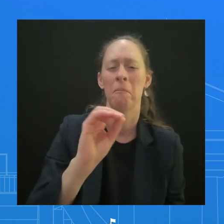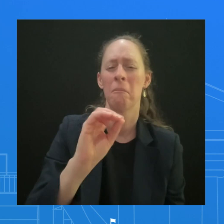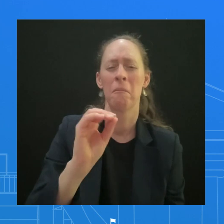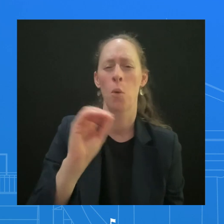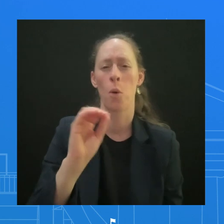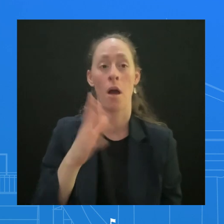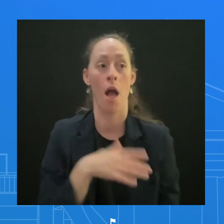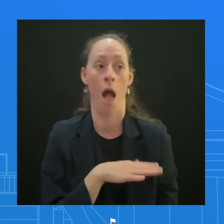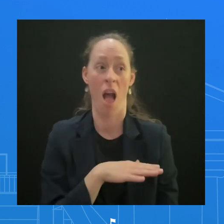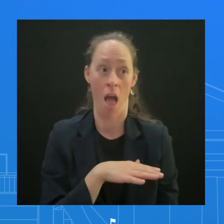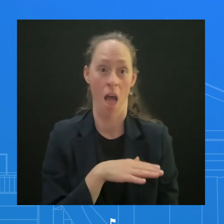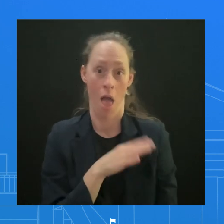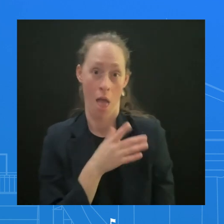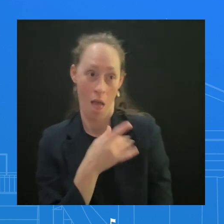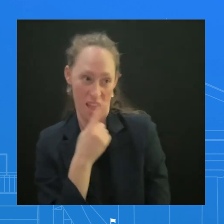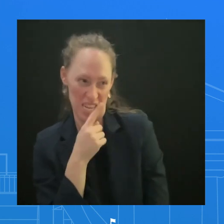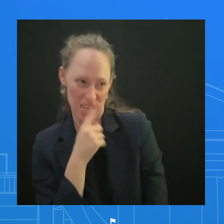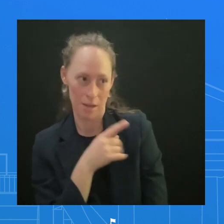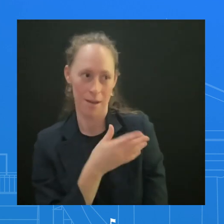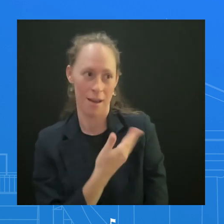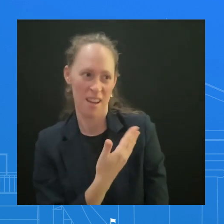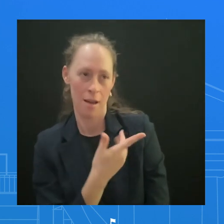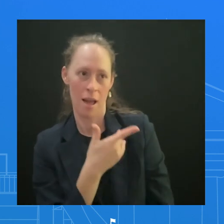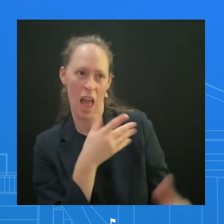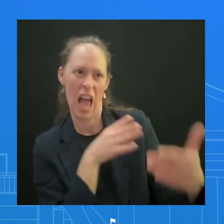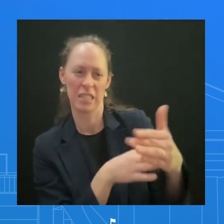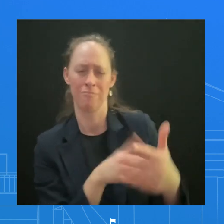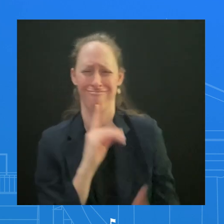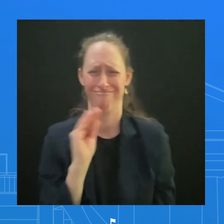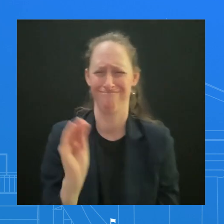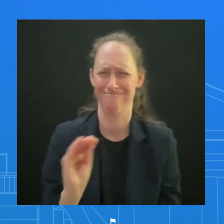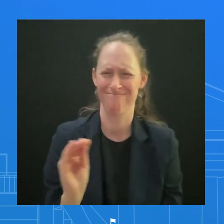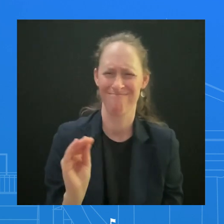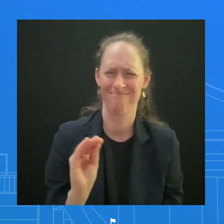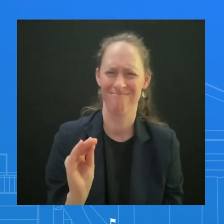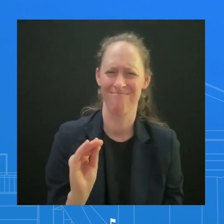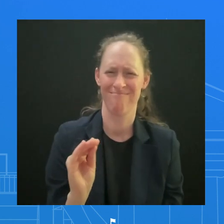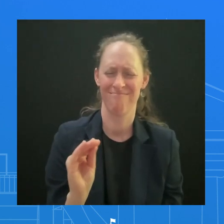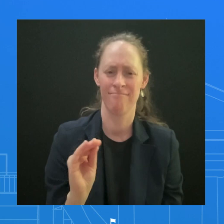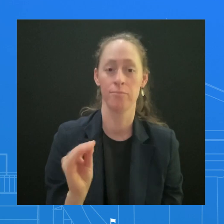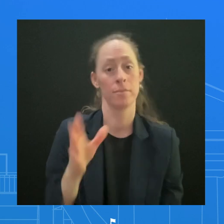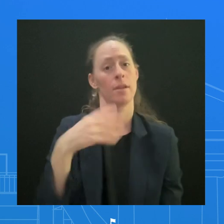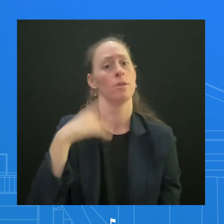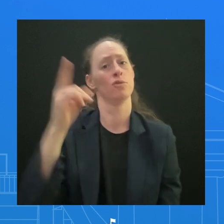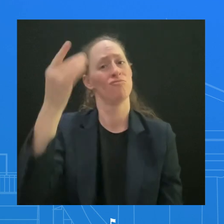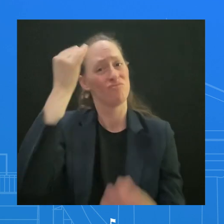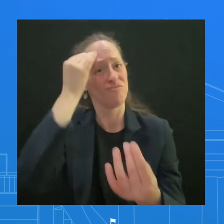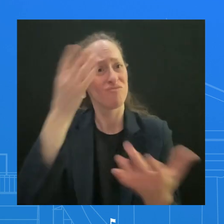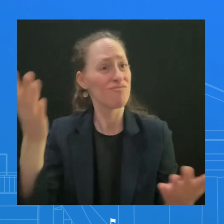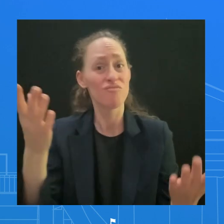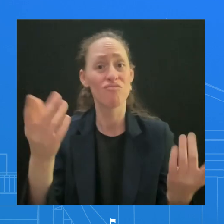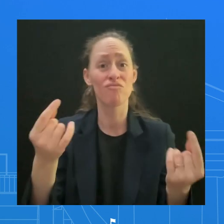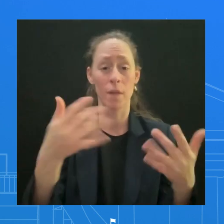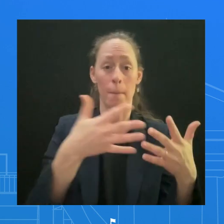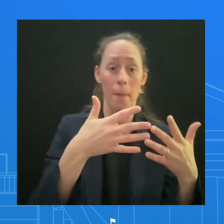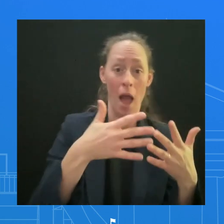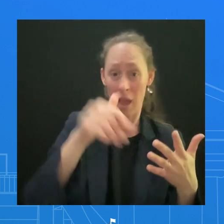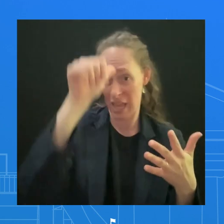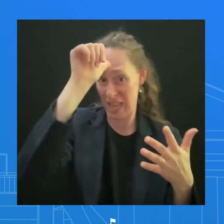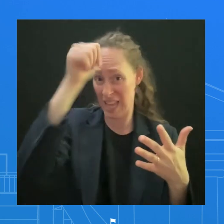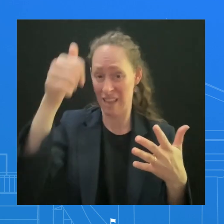It was about sending a message to the American people and the Indian people about how important this bilateral relationship is, quite frankly, to people around the